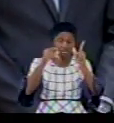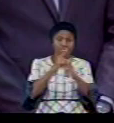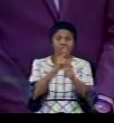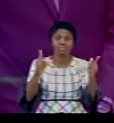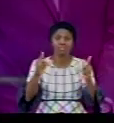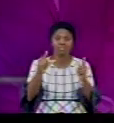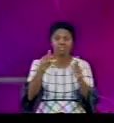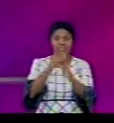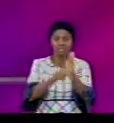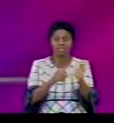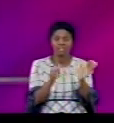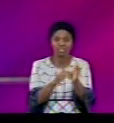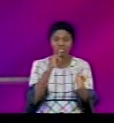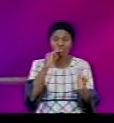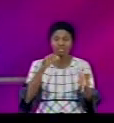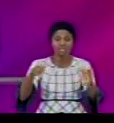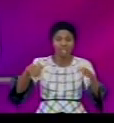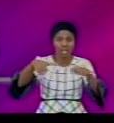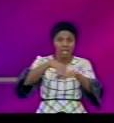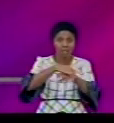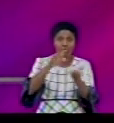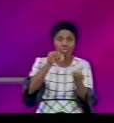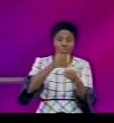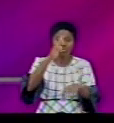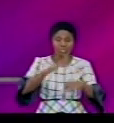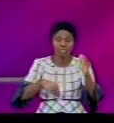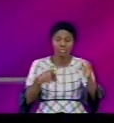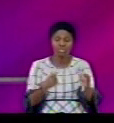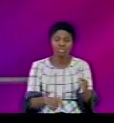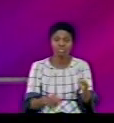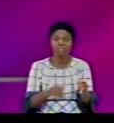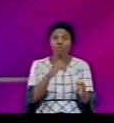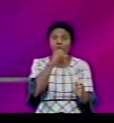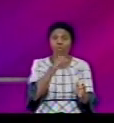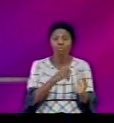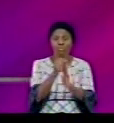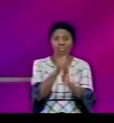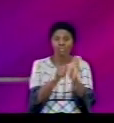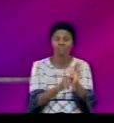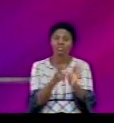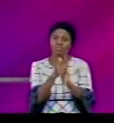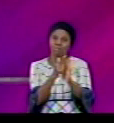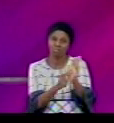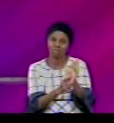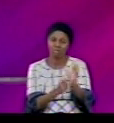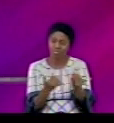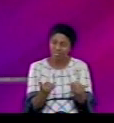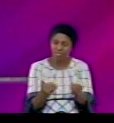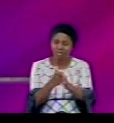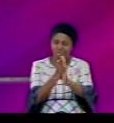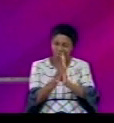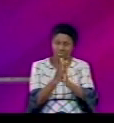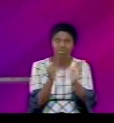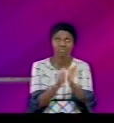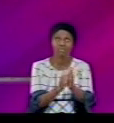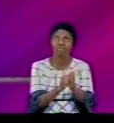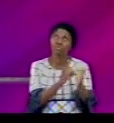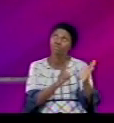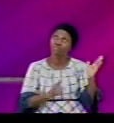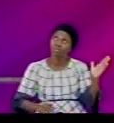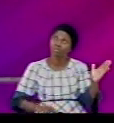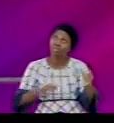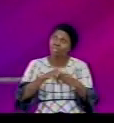Old Testament law. Let's pray unto the Lord. Oh Lord, in my life, let Christ be